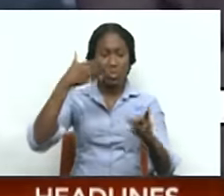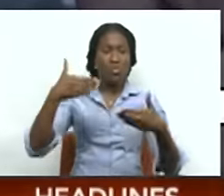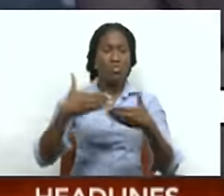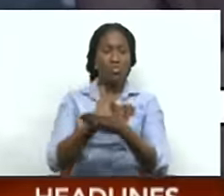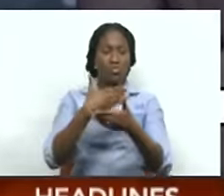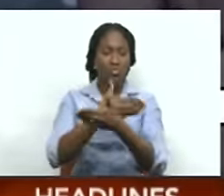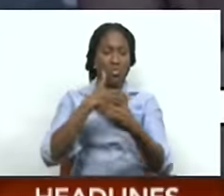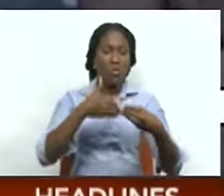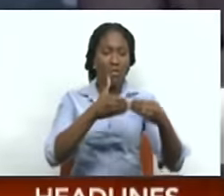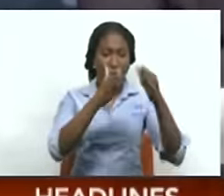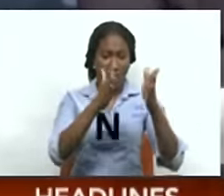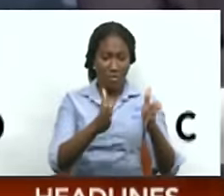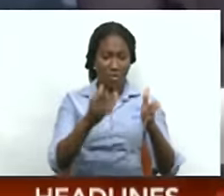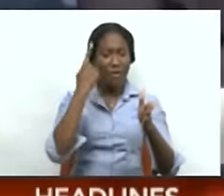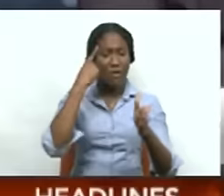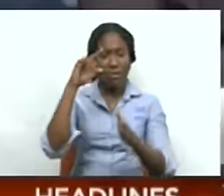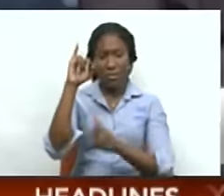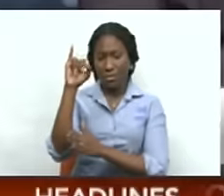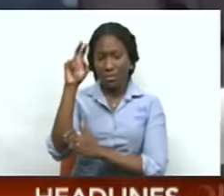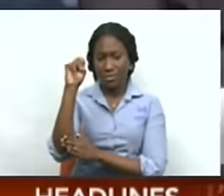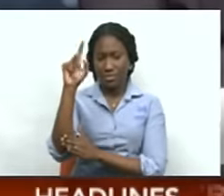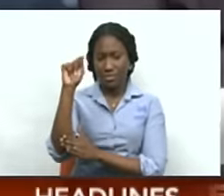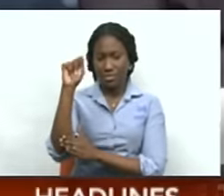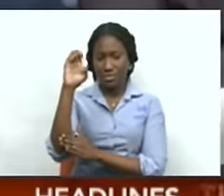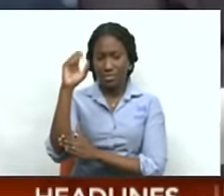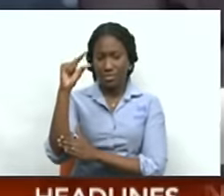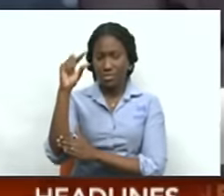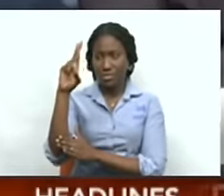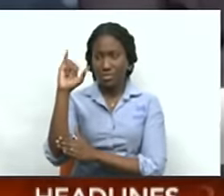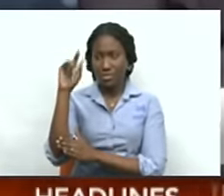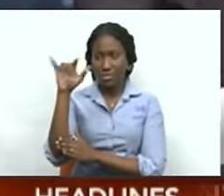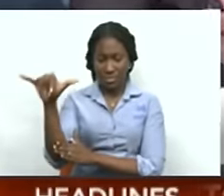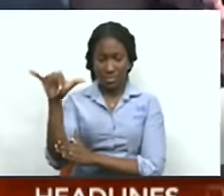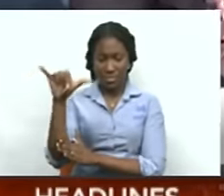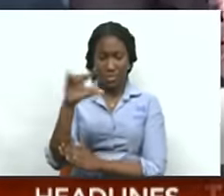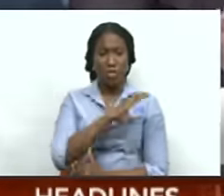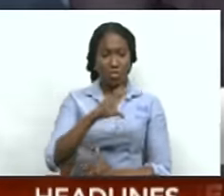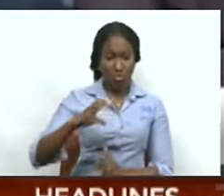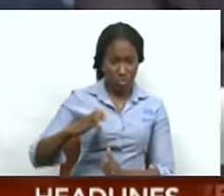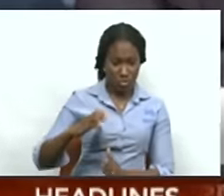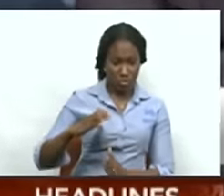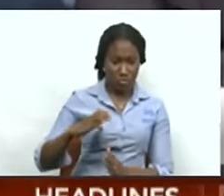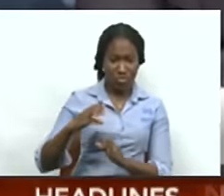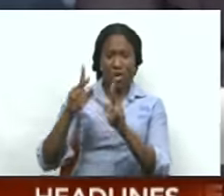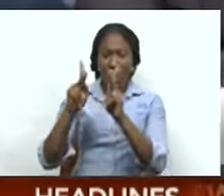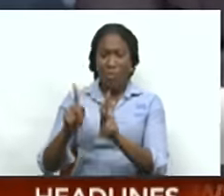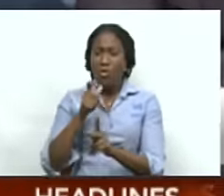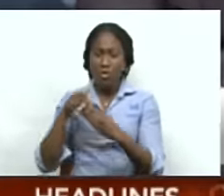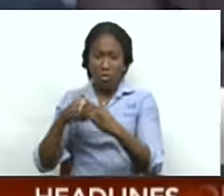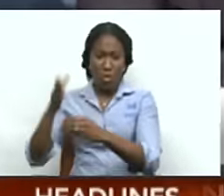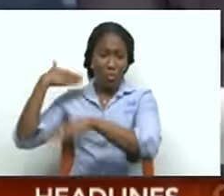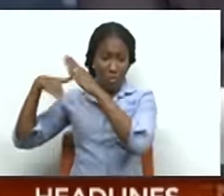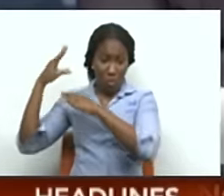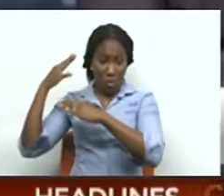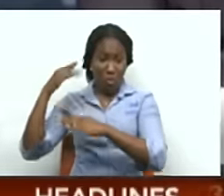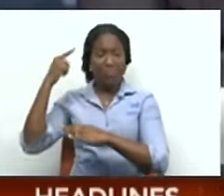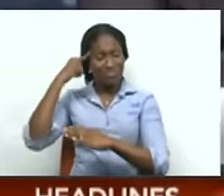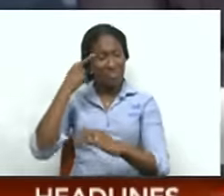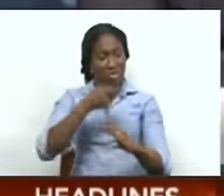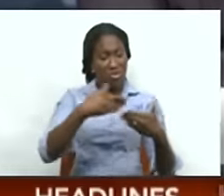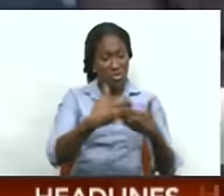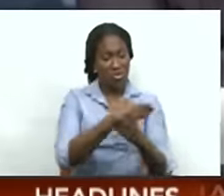office. And while the commission's former chairman is also optimistic, political scientist Dr. Bishnu Raghunath is cautioning that the